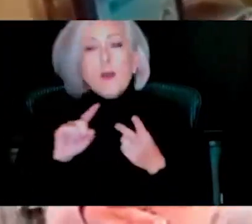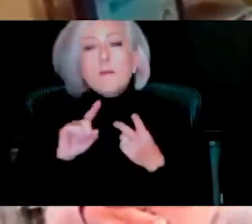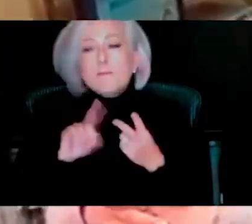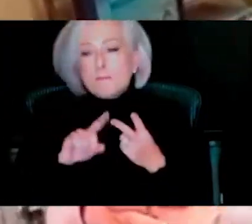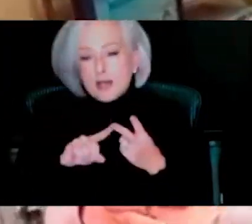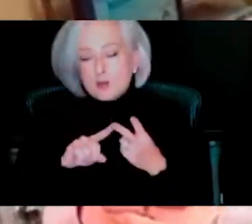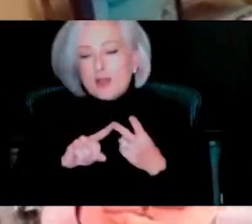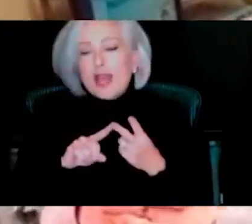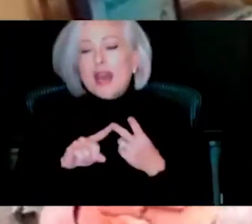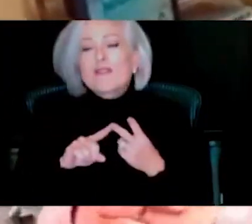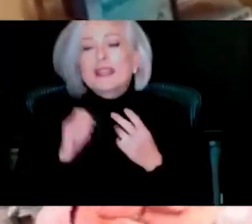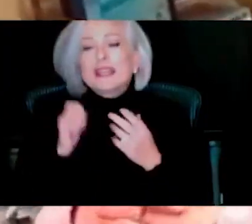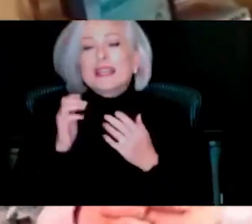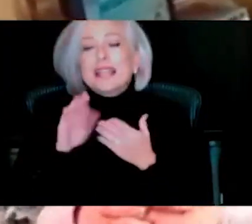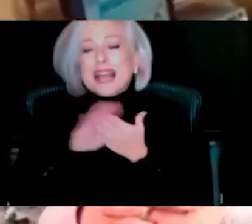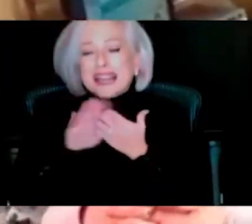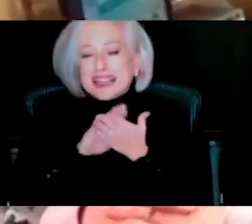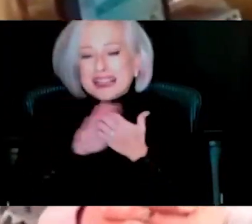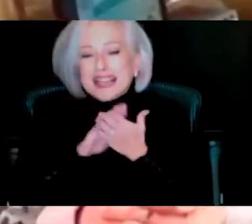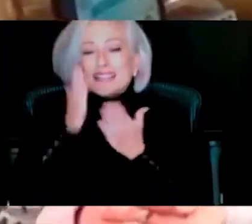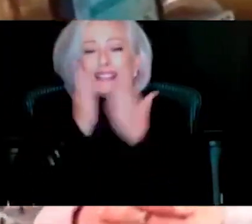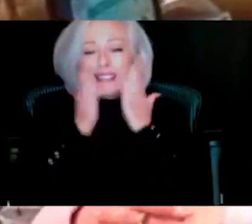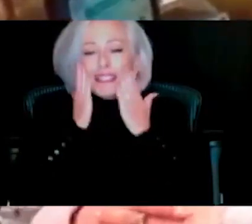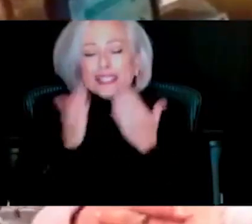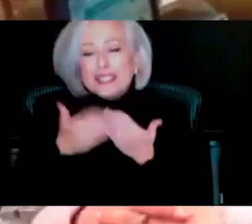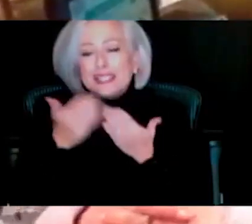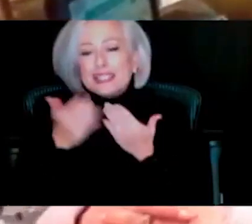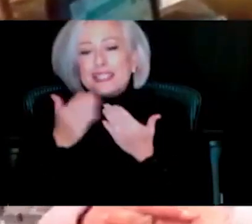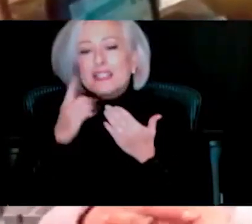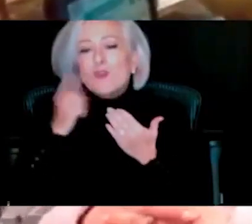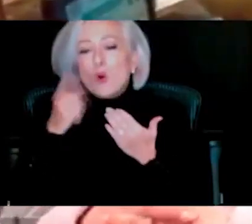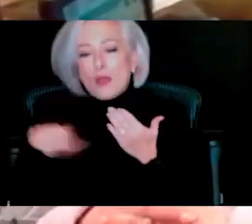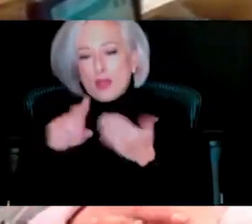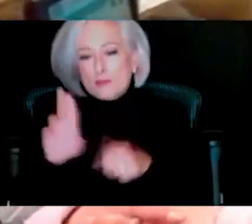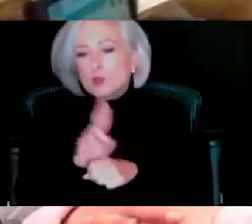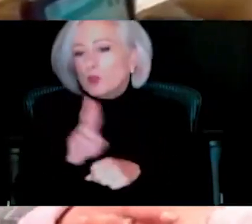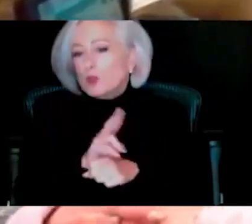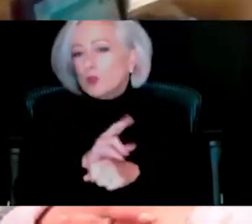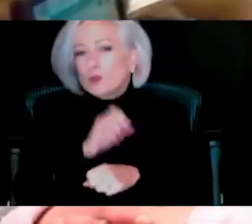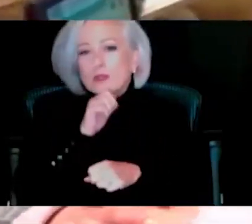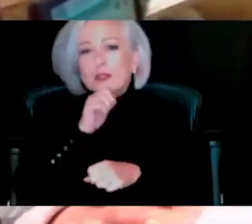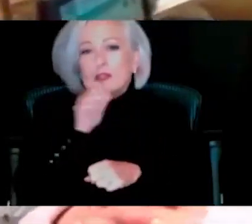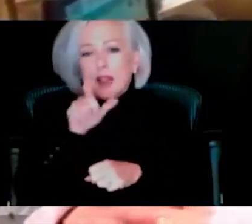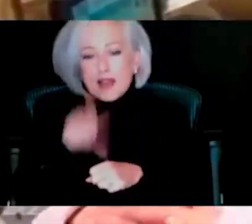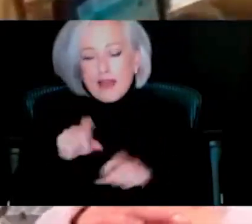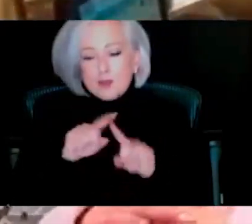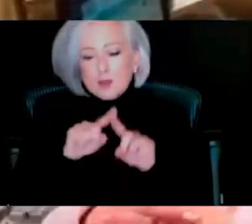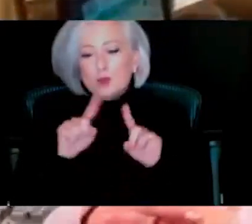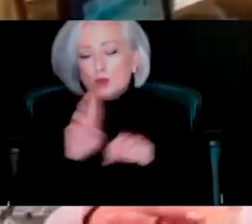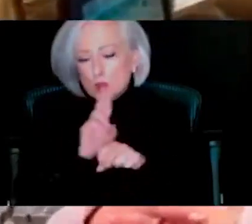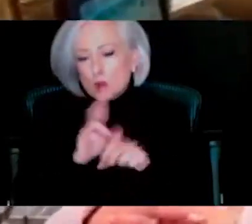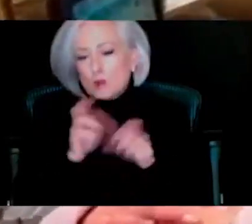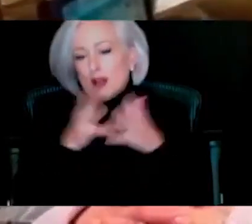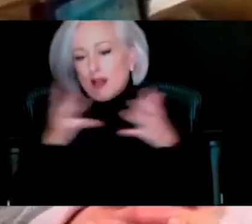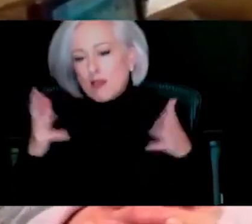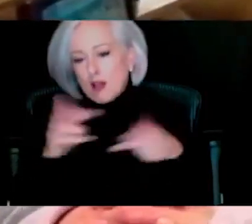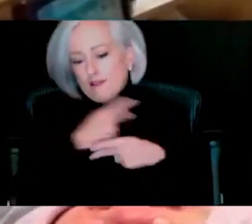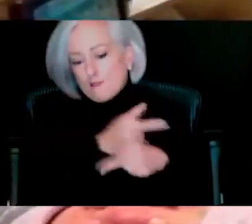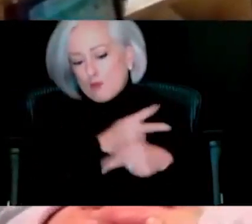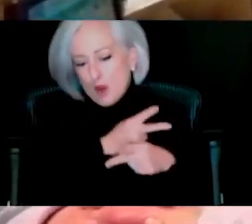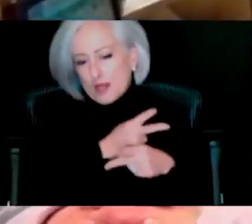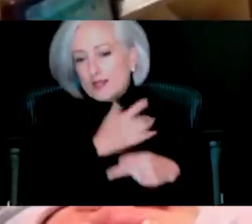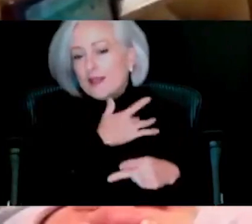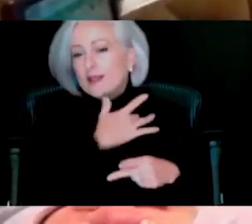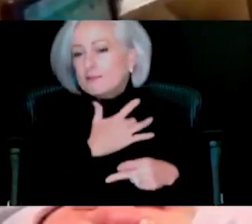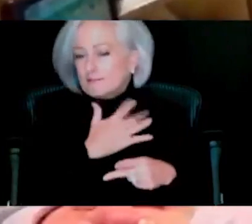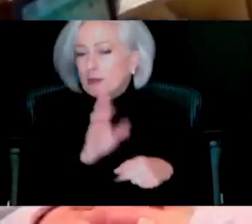cleansing wipes that are very easy for them to use, and they don't have to use tons of products. And so they're more likely to use those types of things.